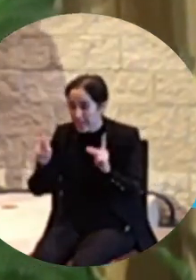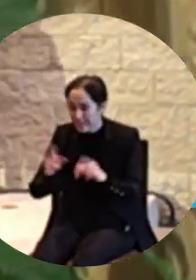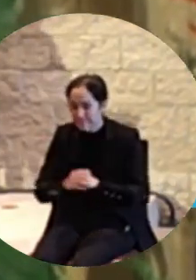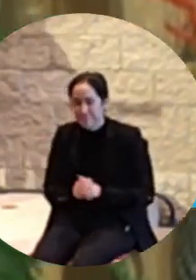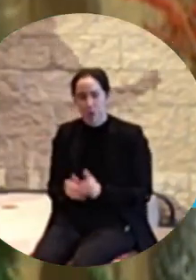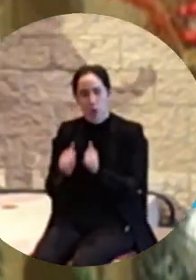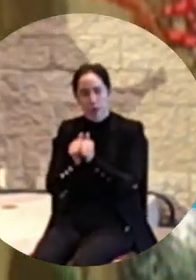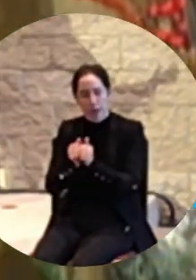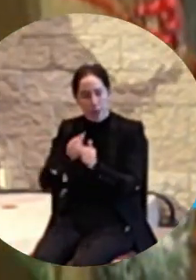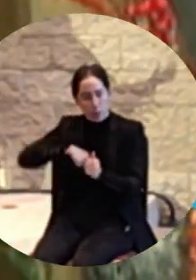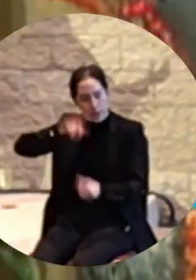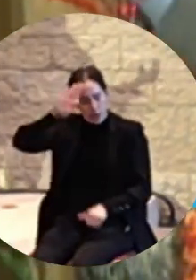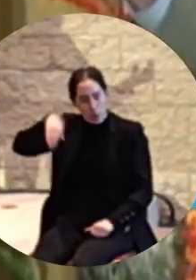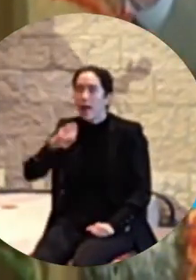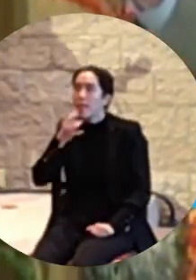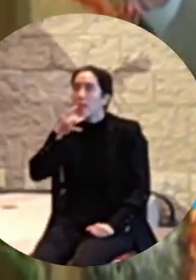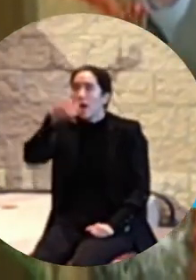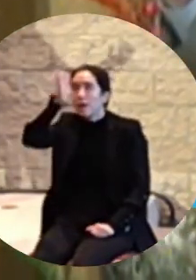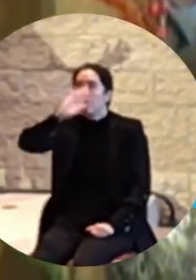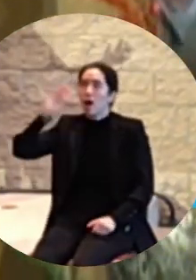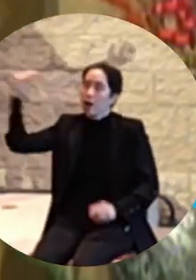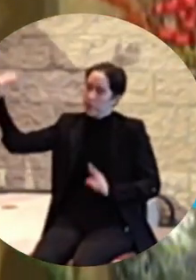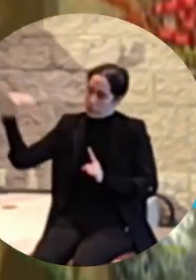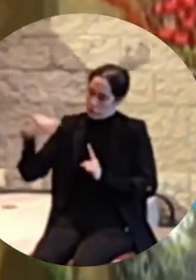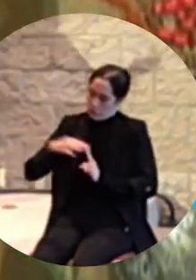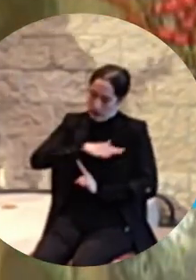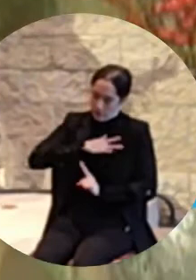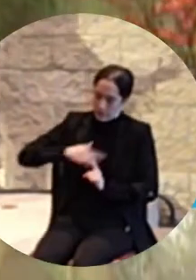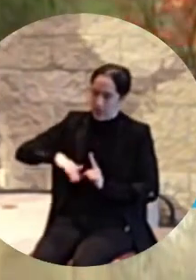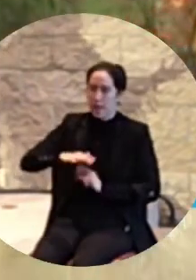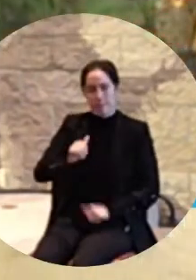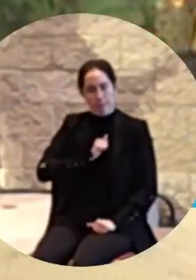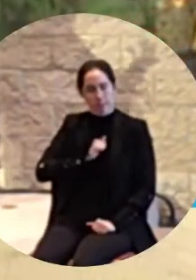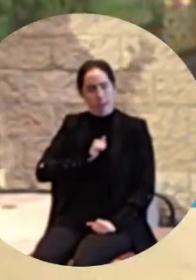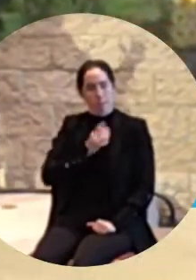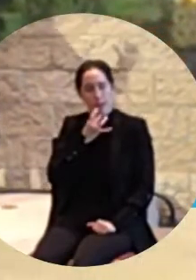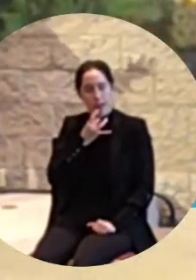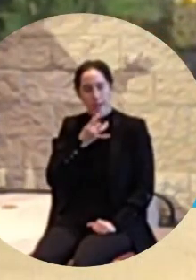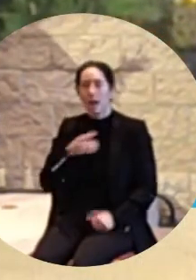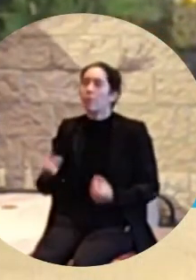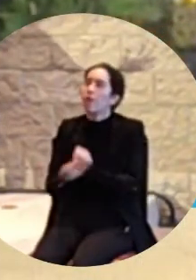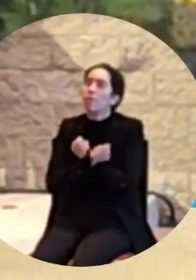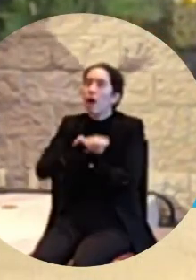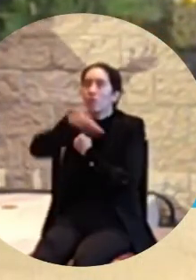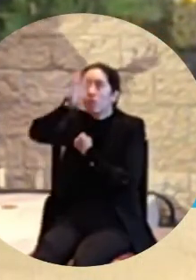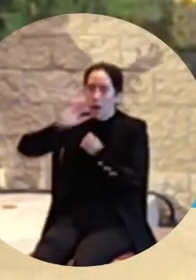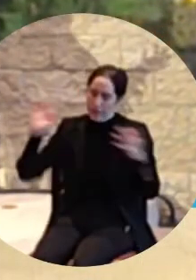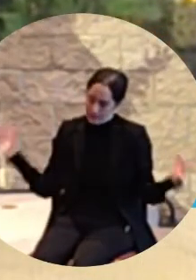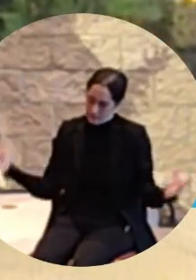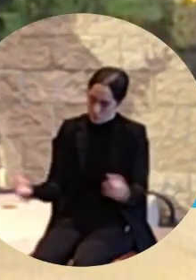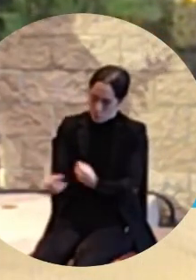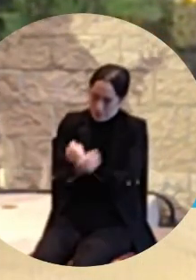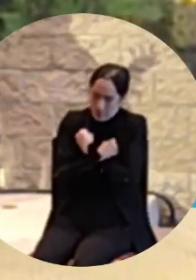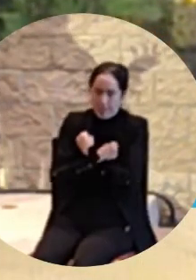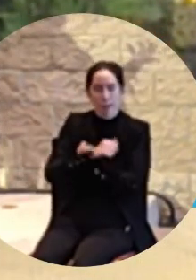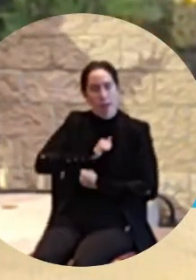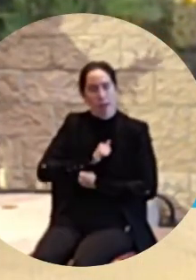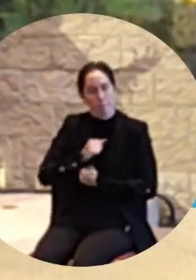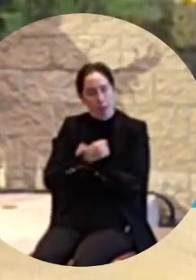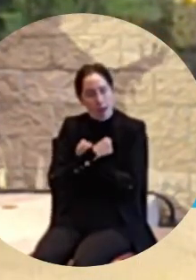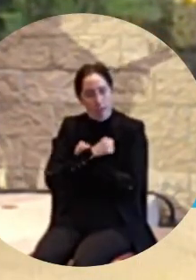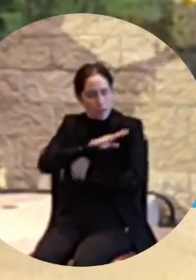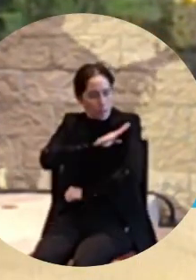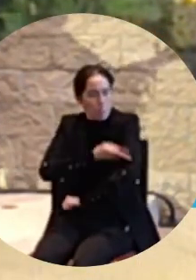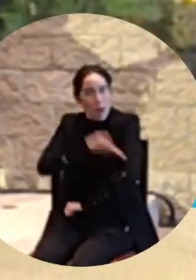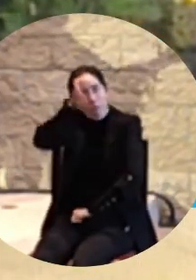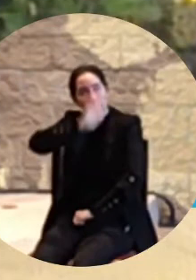So together we know that the light of God surrounds us. I am light. The love of God enfolds us. I am love.